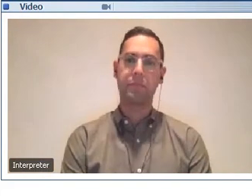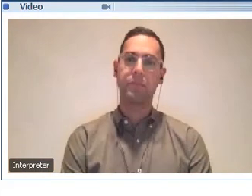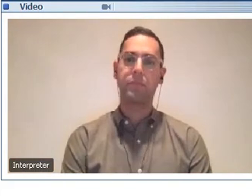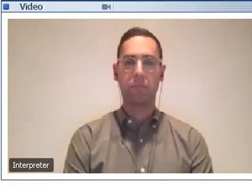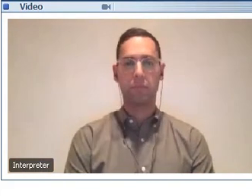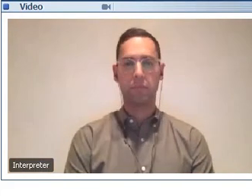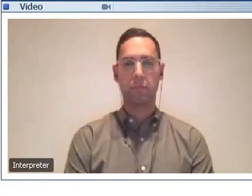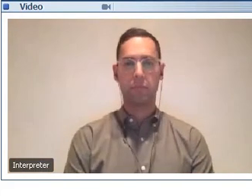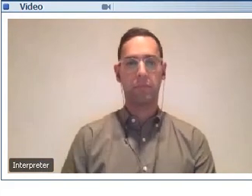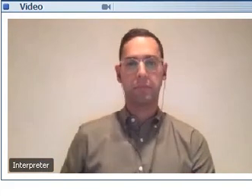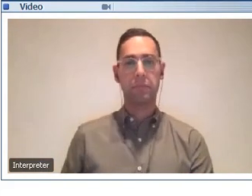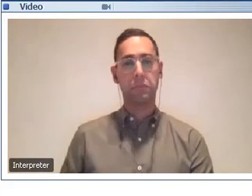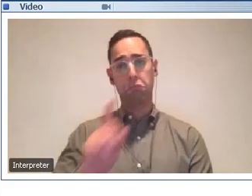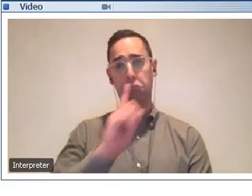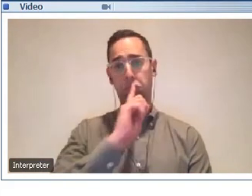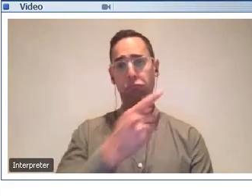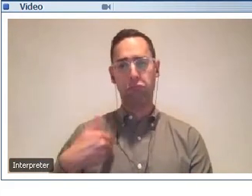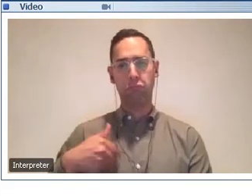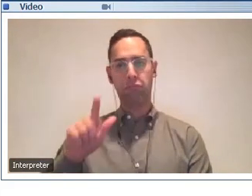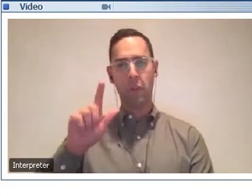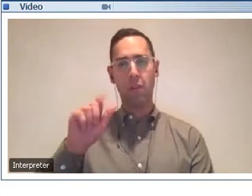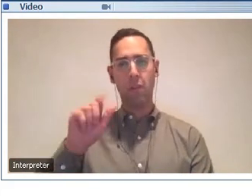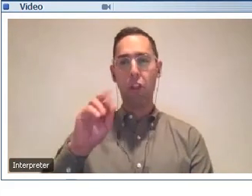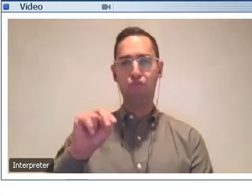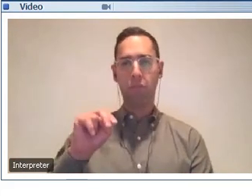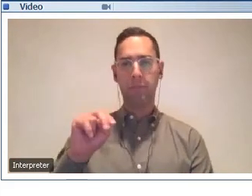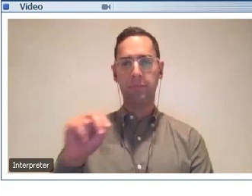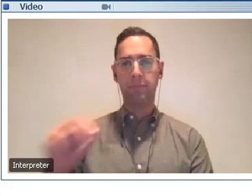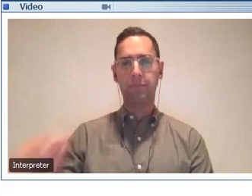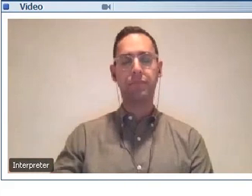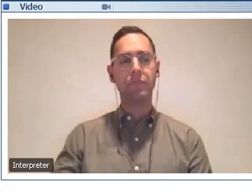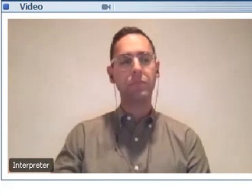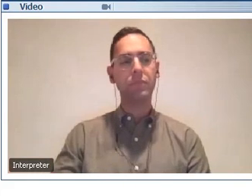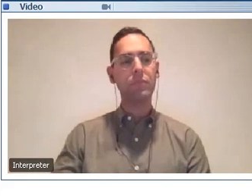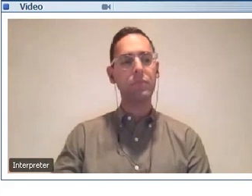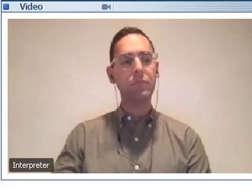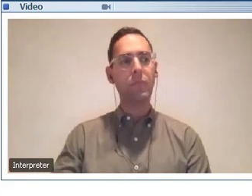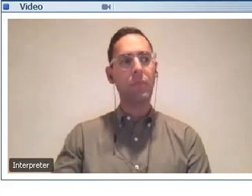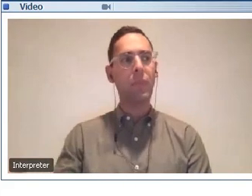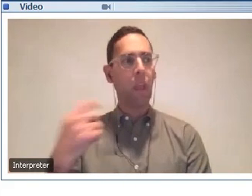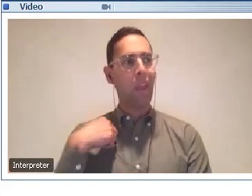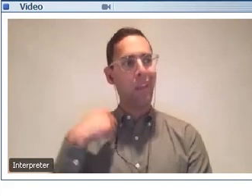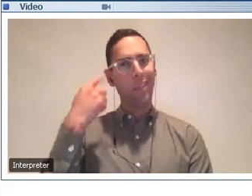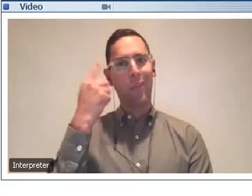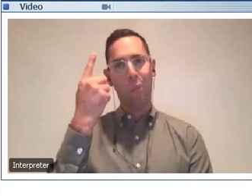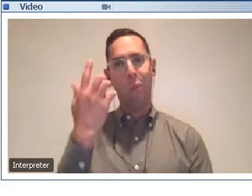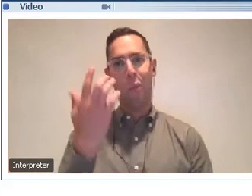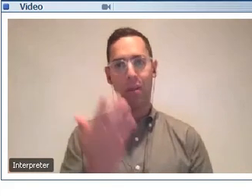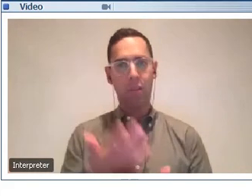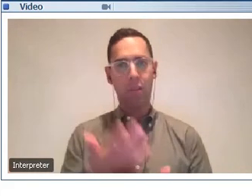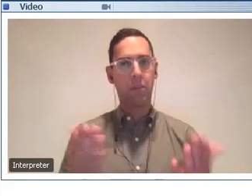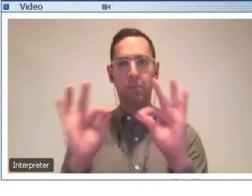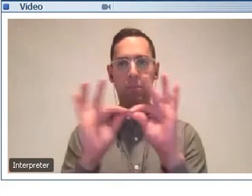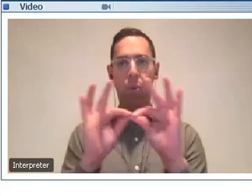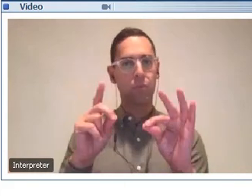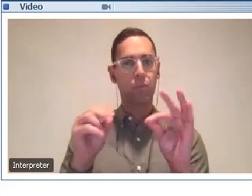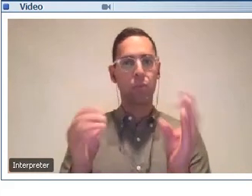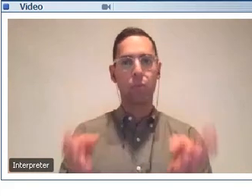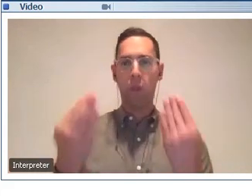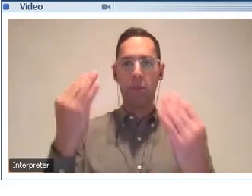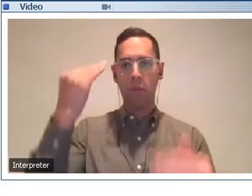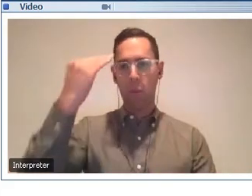Sure, this is Lauren. I think one of the things that we need to do is raise awareness that, first of